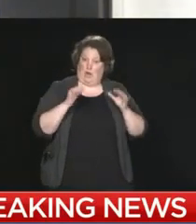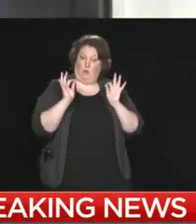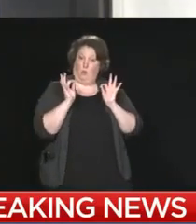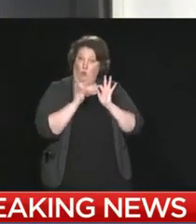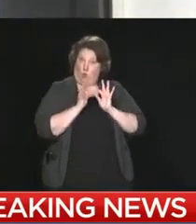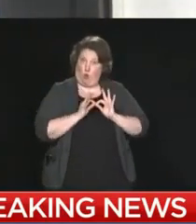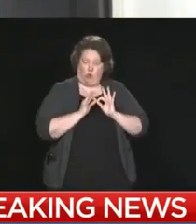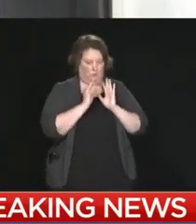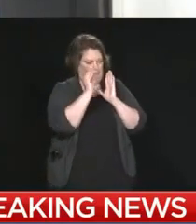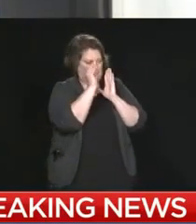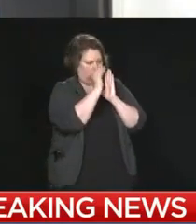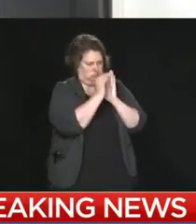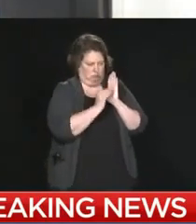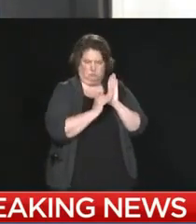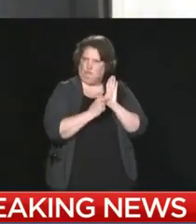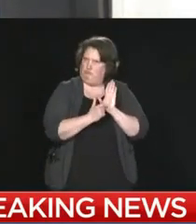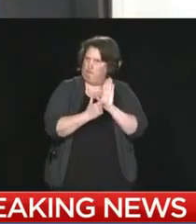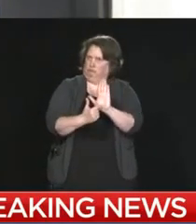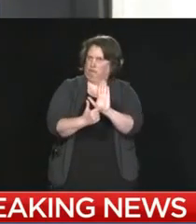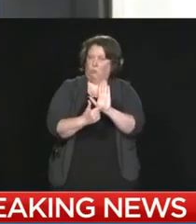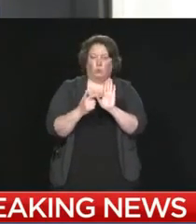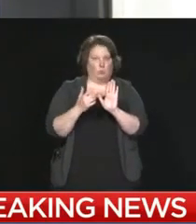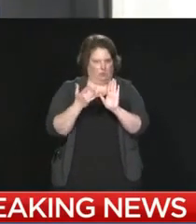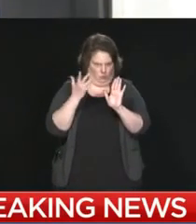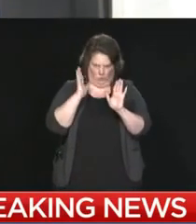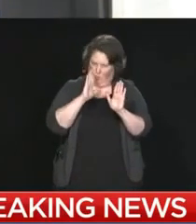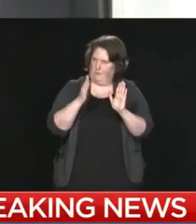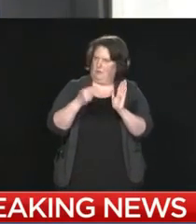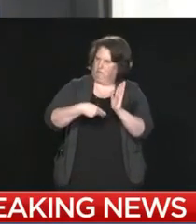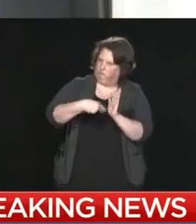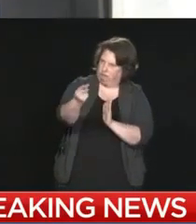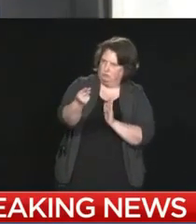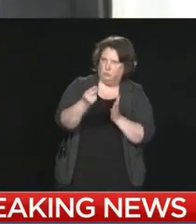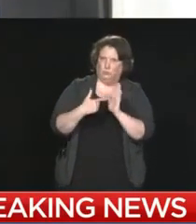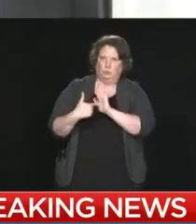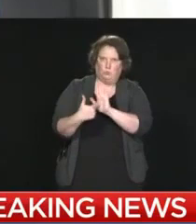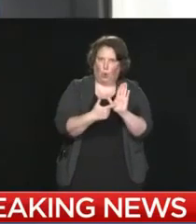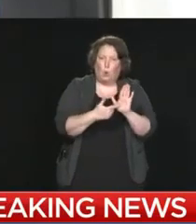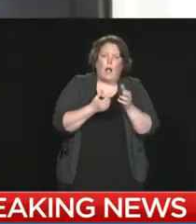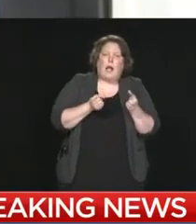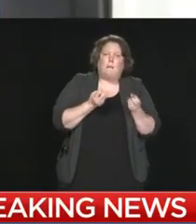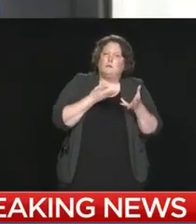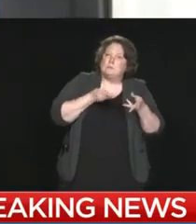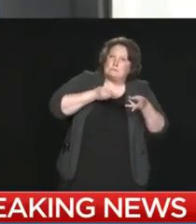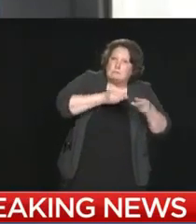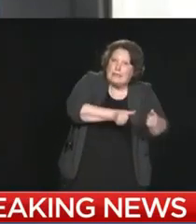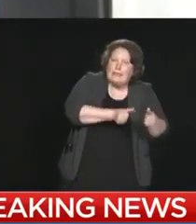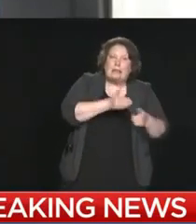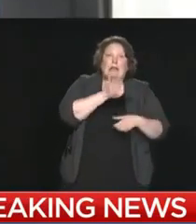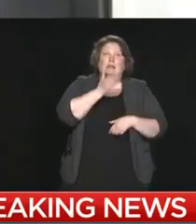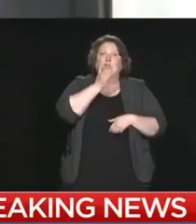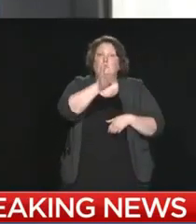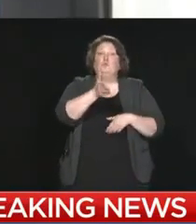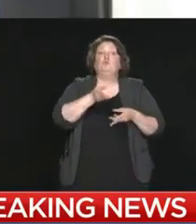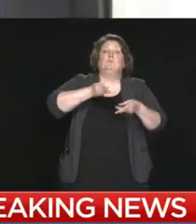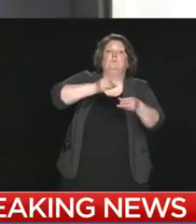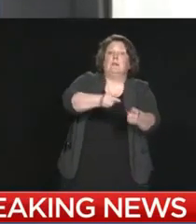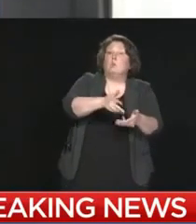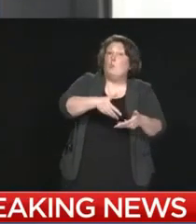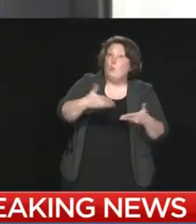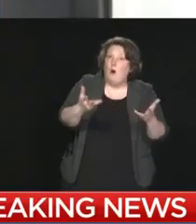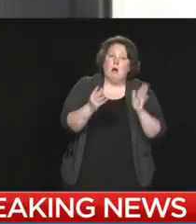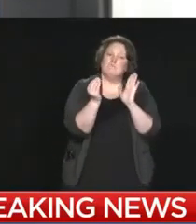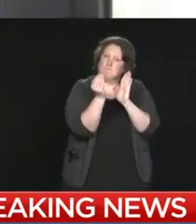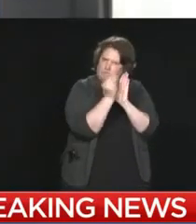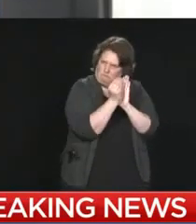transparent about all sorts of things in terms of what we're doing and how much we're spending and what our path looks like, what our expectations for